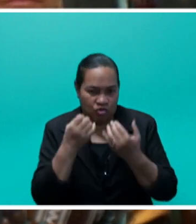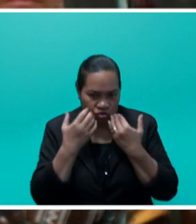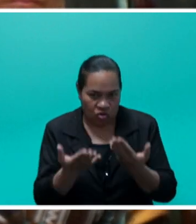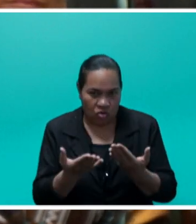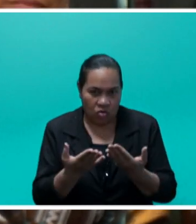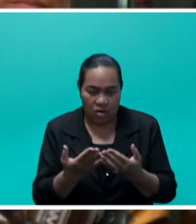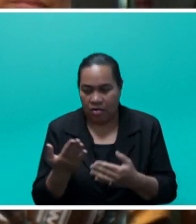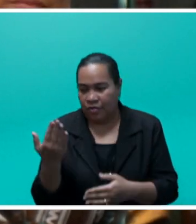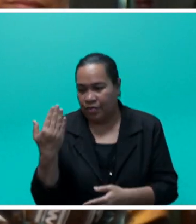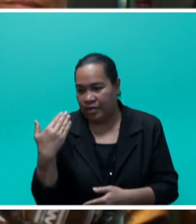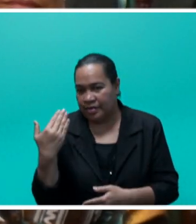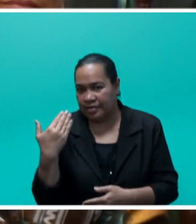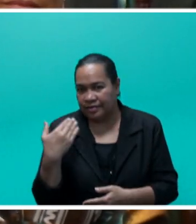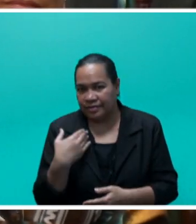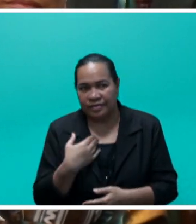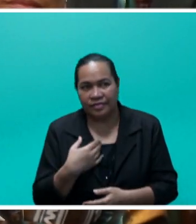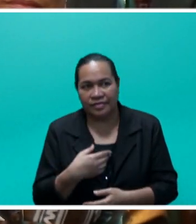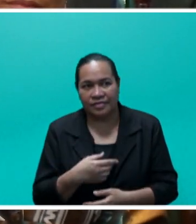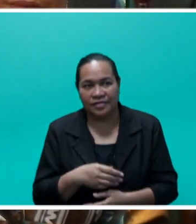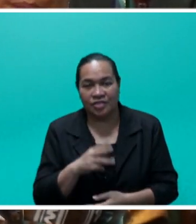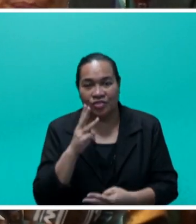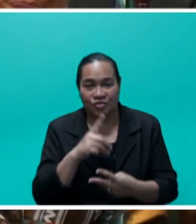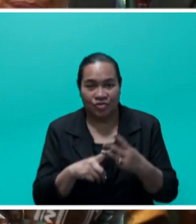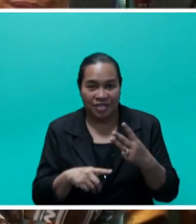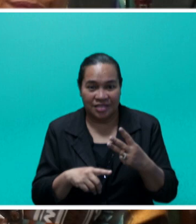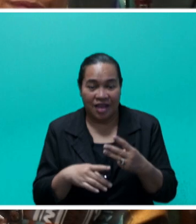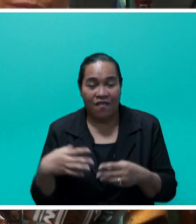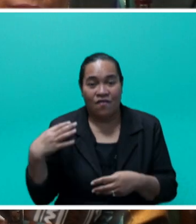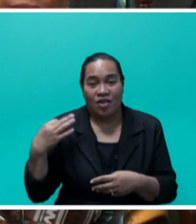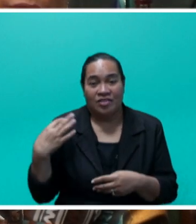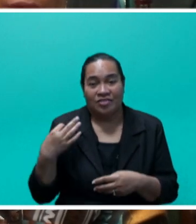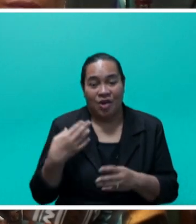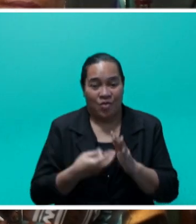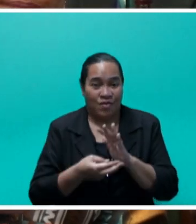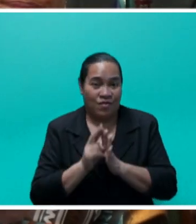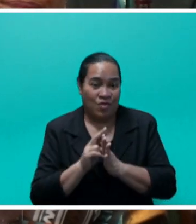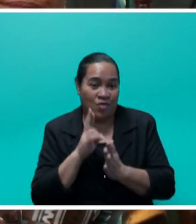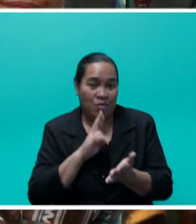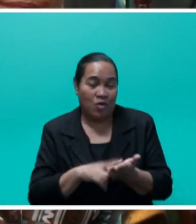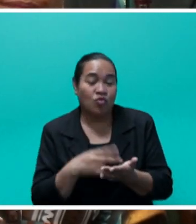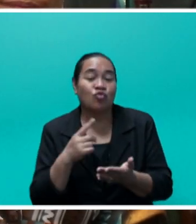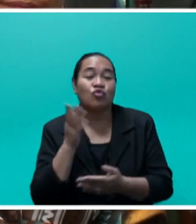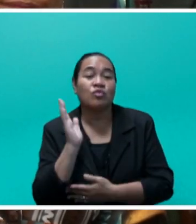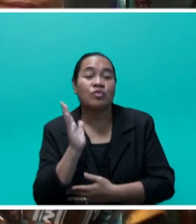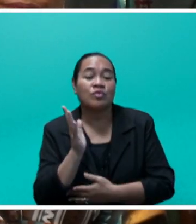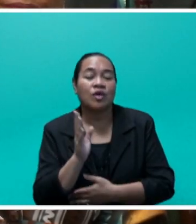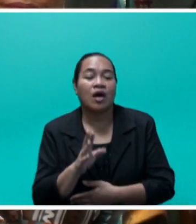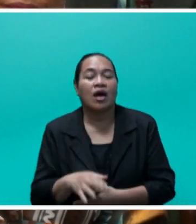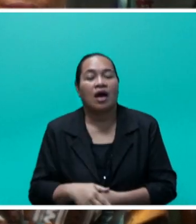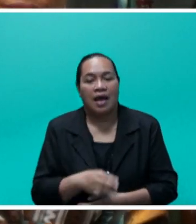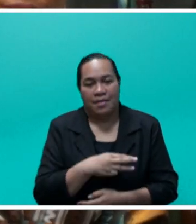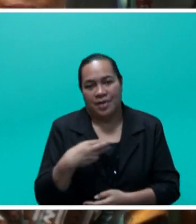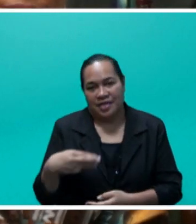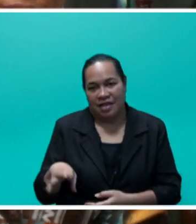recent 2023 Voluntary National Review Report, which was presented by the Honourable Assistant Minister of Foreign